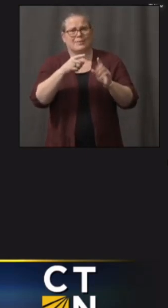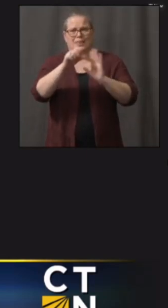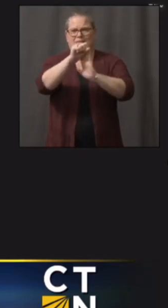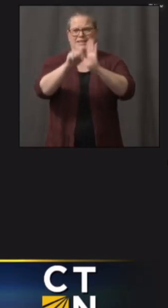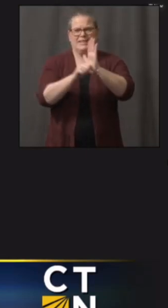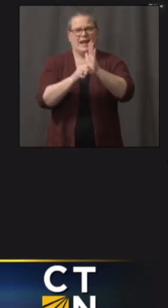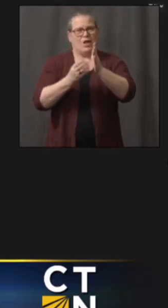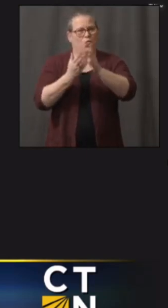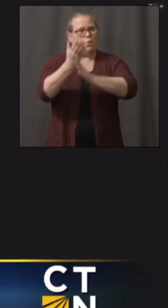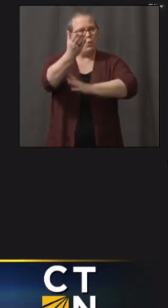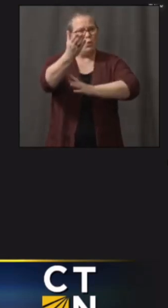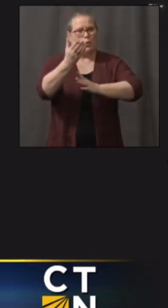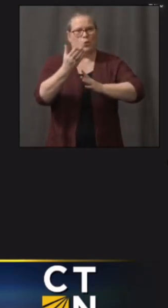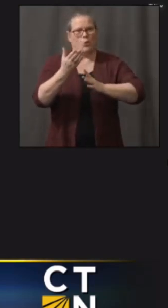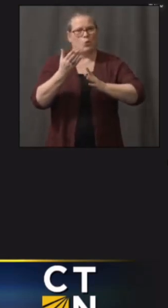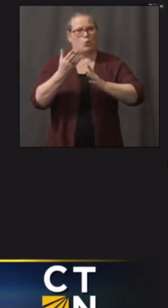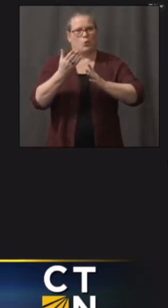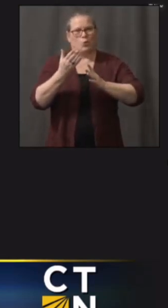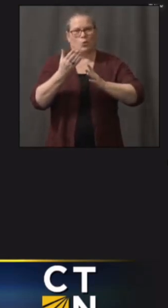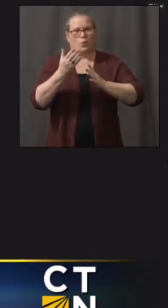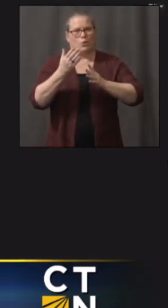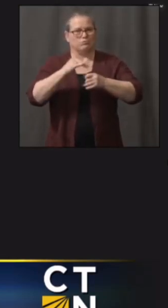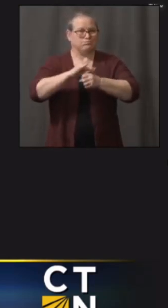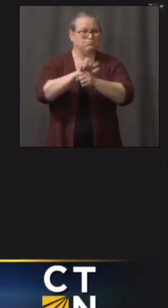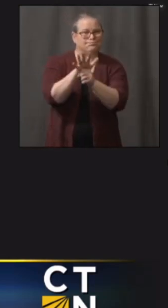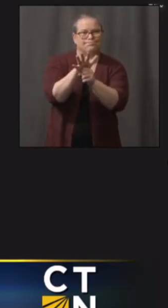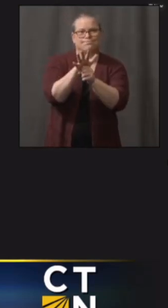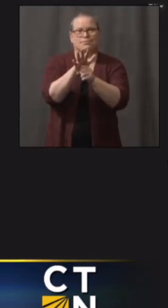this pandemic when you have these sort of